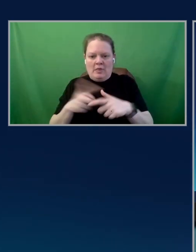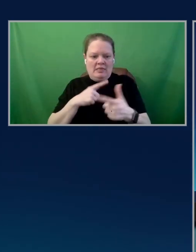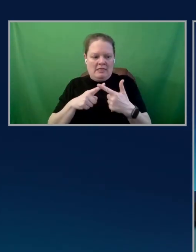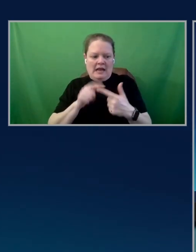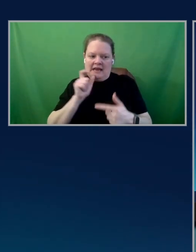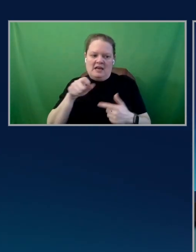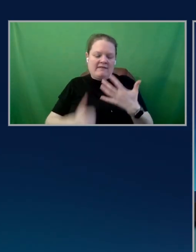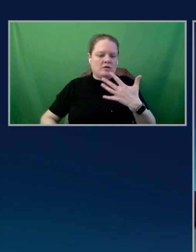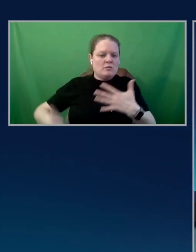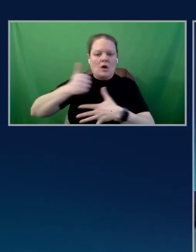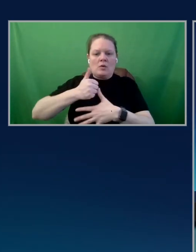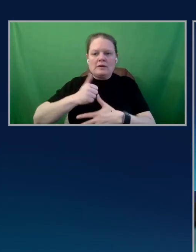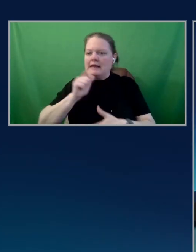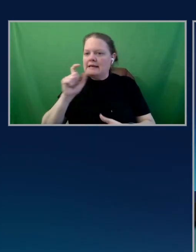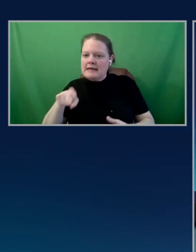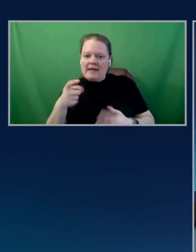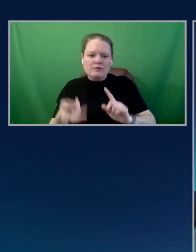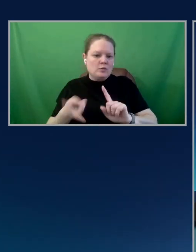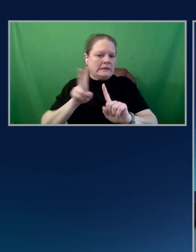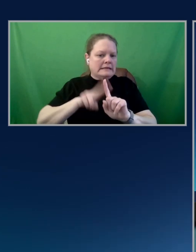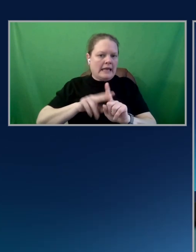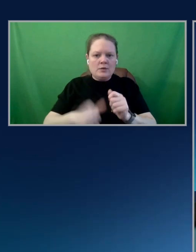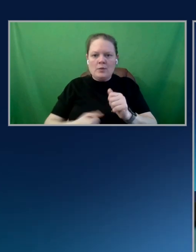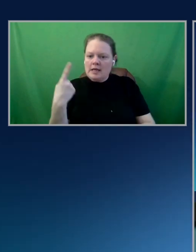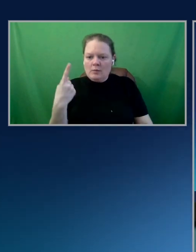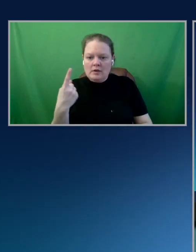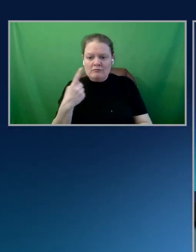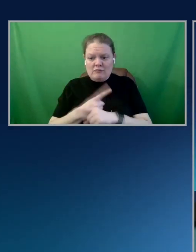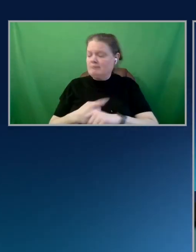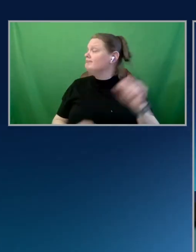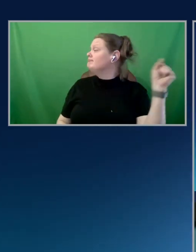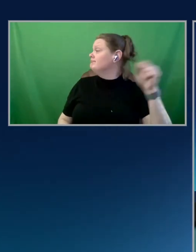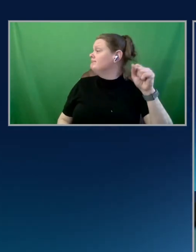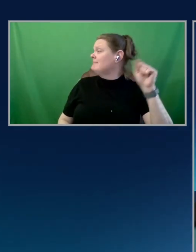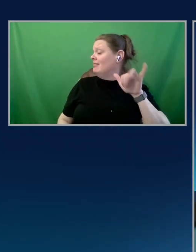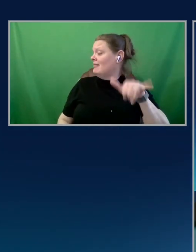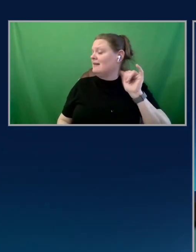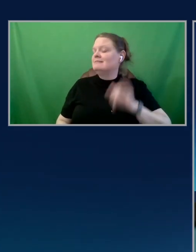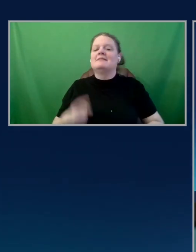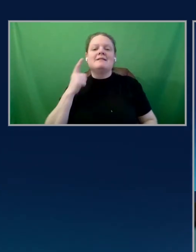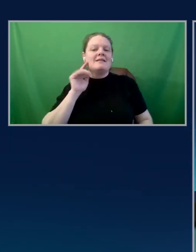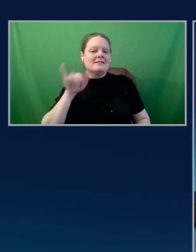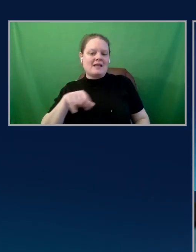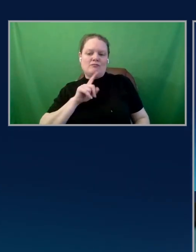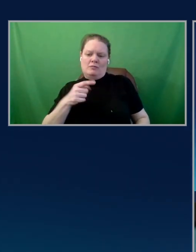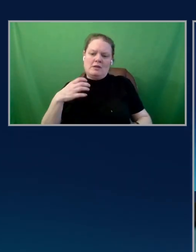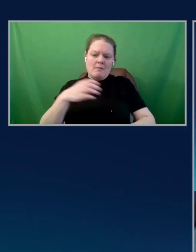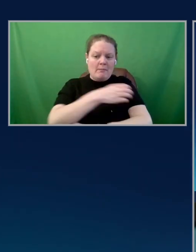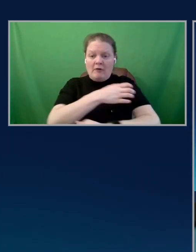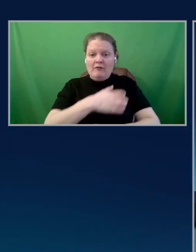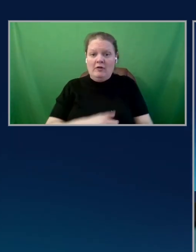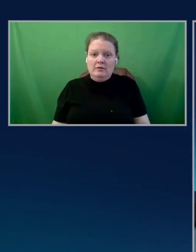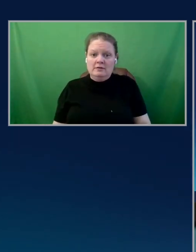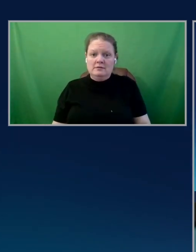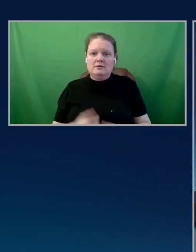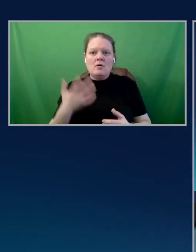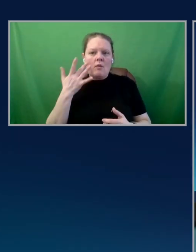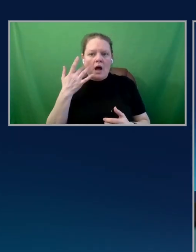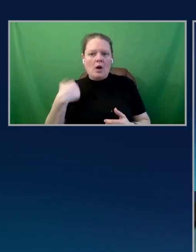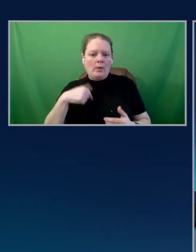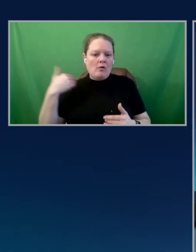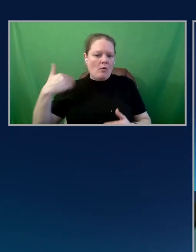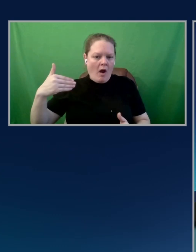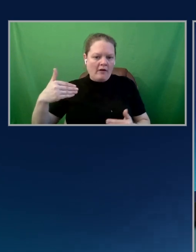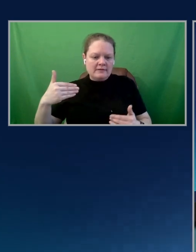prioritize it. I didn't have to assign it to anyone, right? Yep. I think that's really powerful. Because we're often juggling on